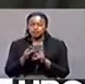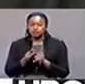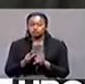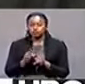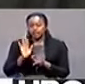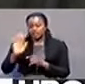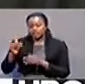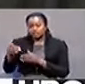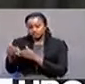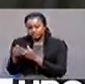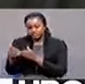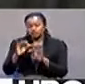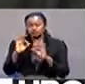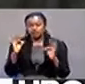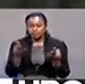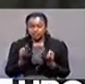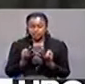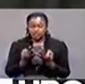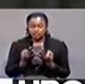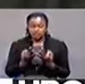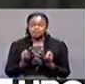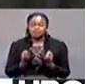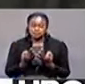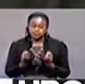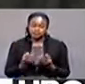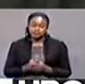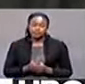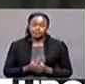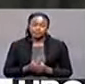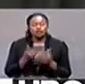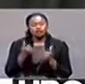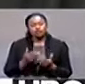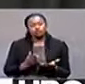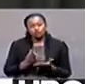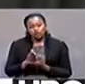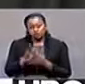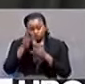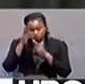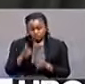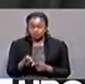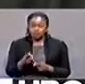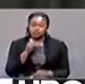immediate family too. Right Honorable Speaker,